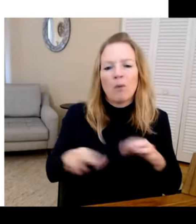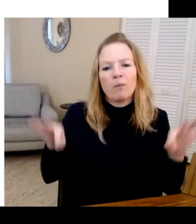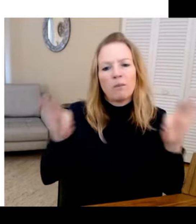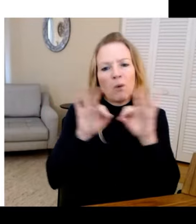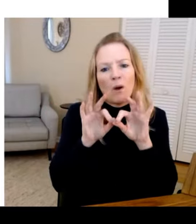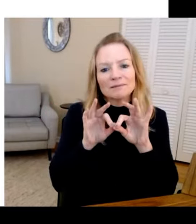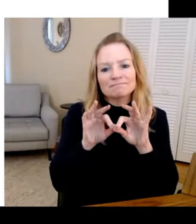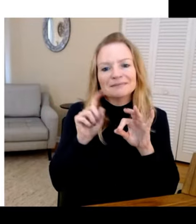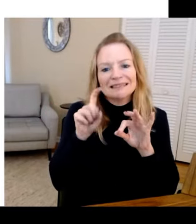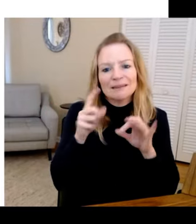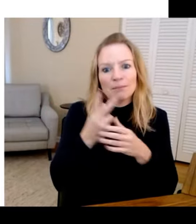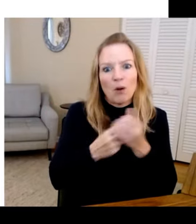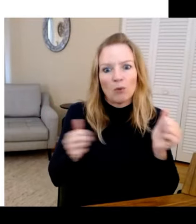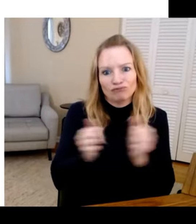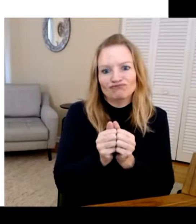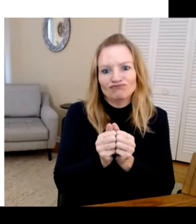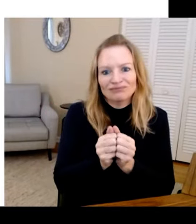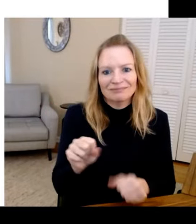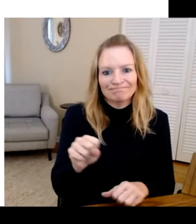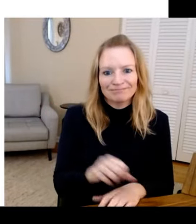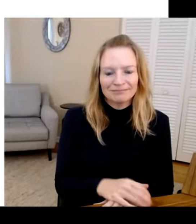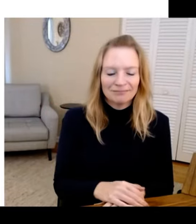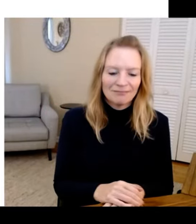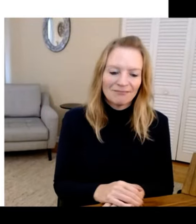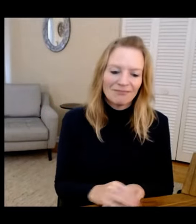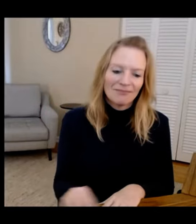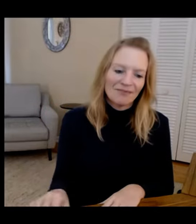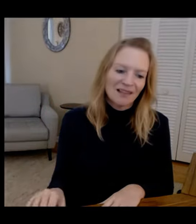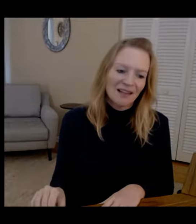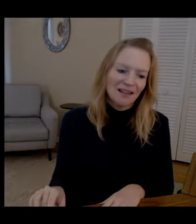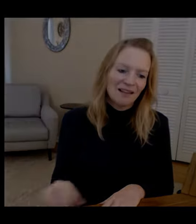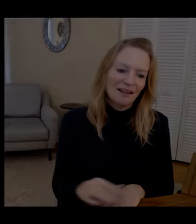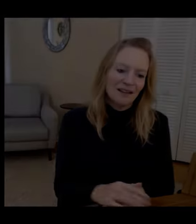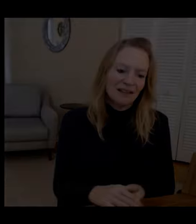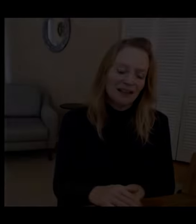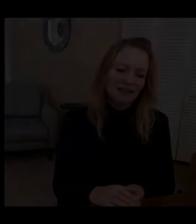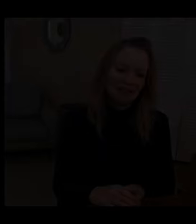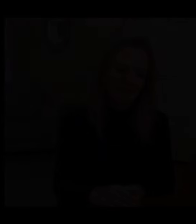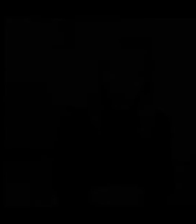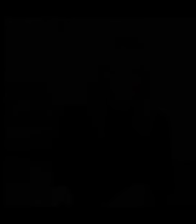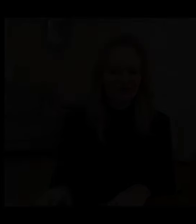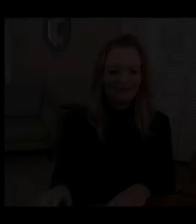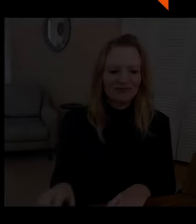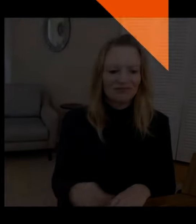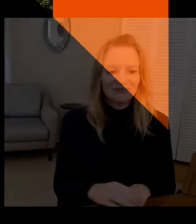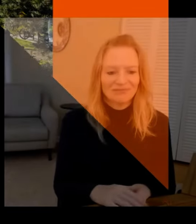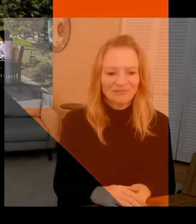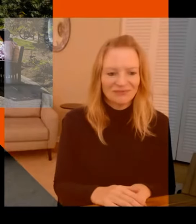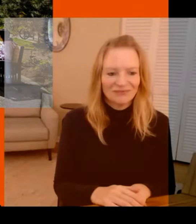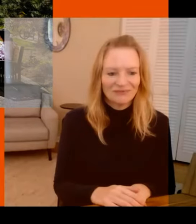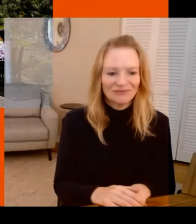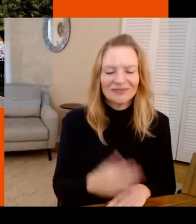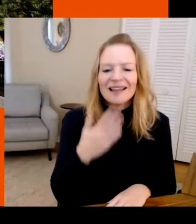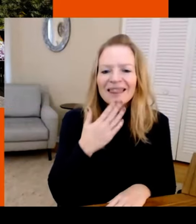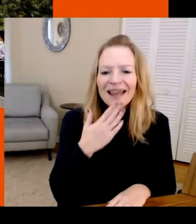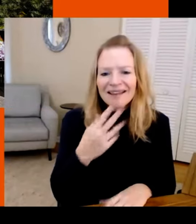as much how to help people. But both are equally important. Yes, we need both.